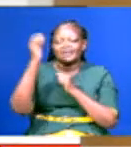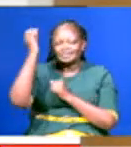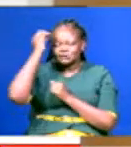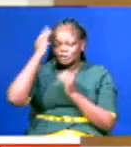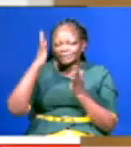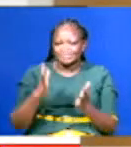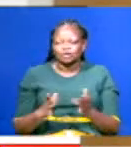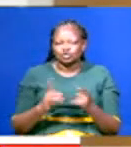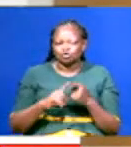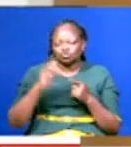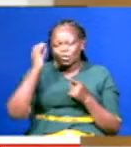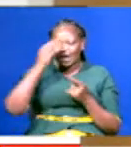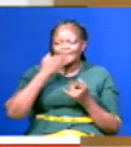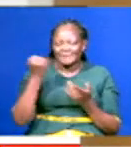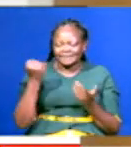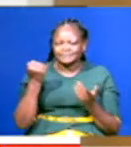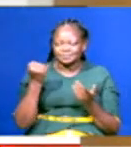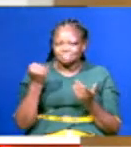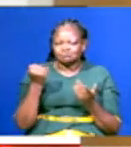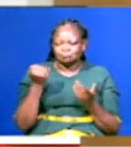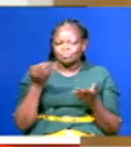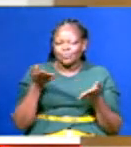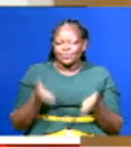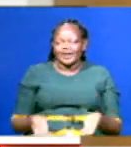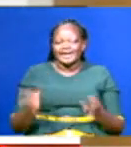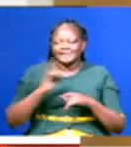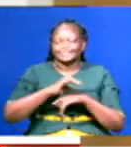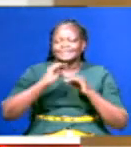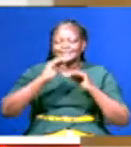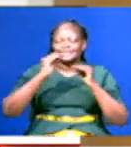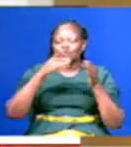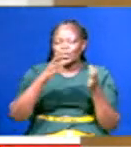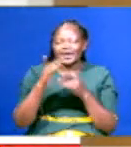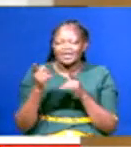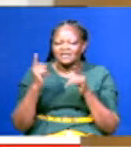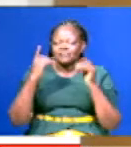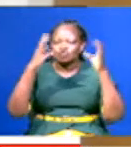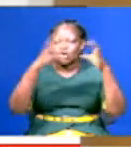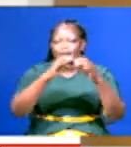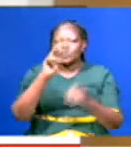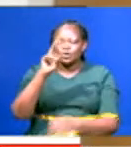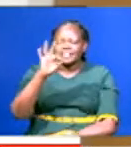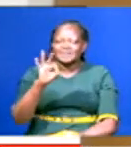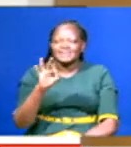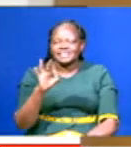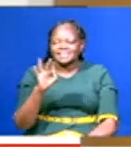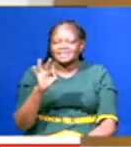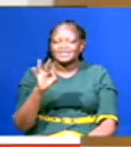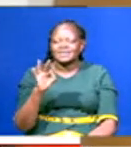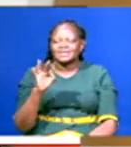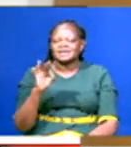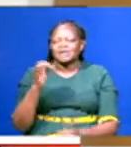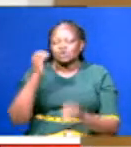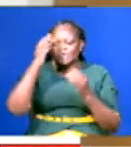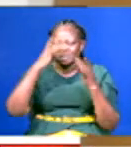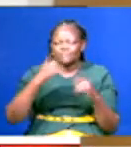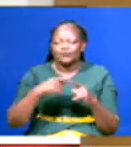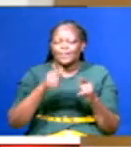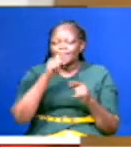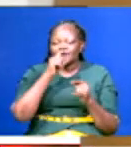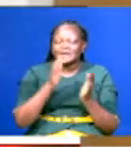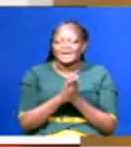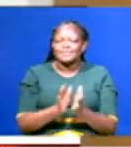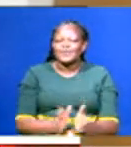to learn the best modern-day teaching practices. The first cohort of 23 educators drawn from both private and